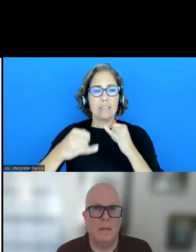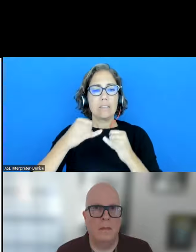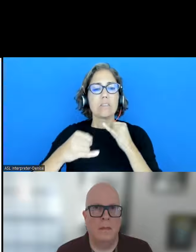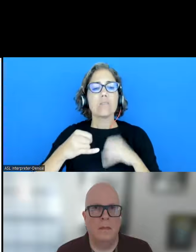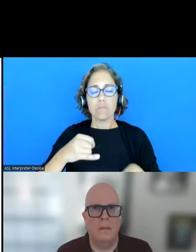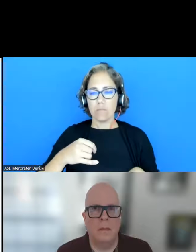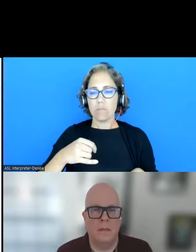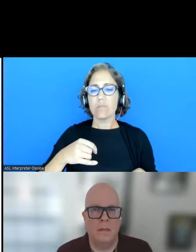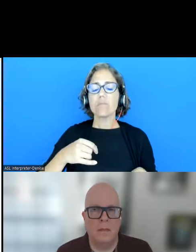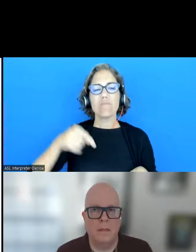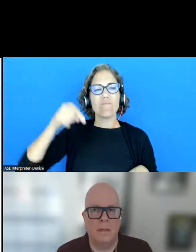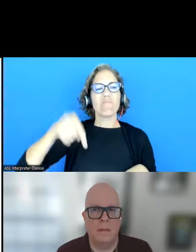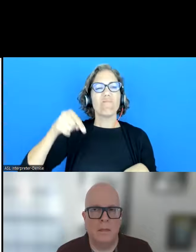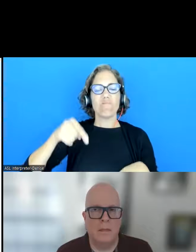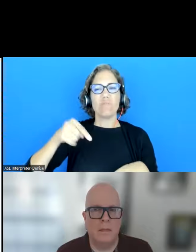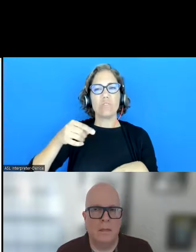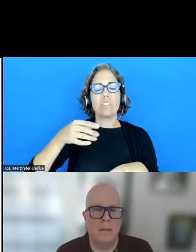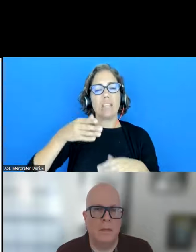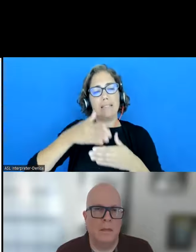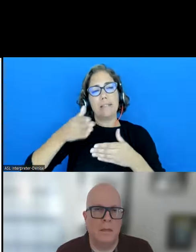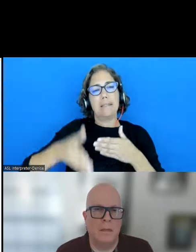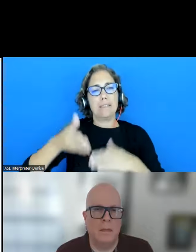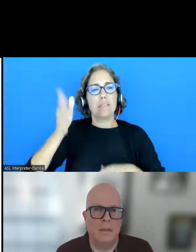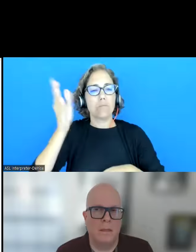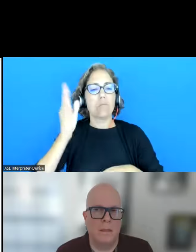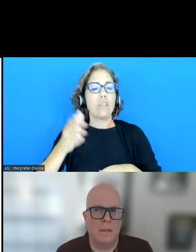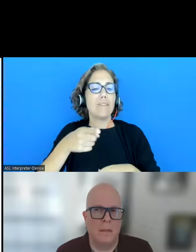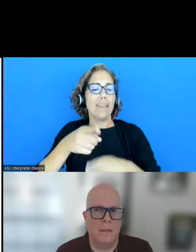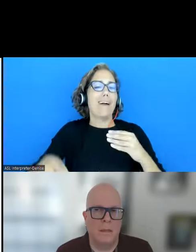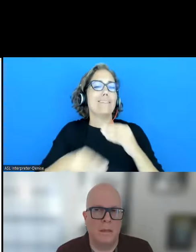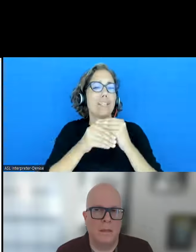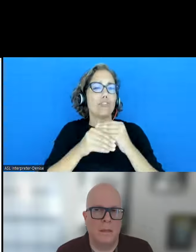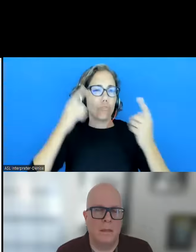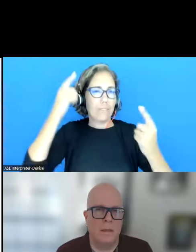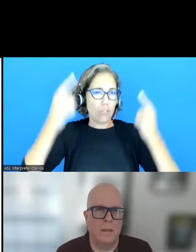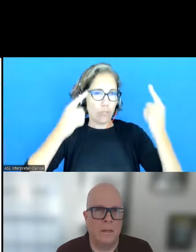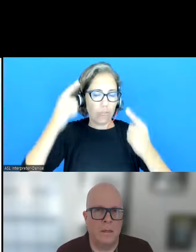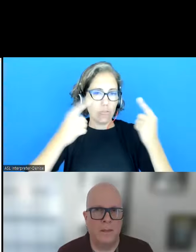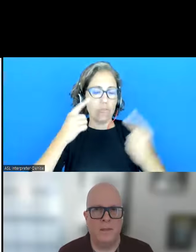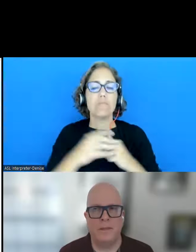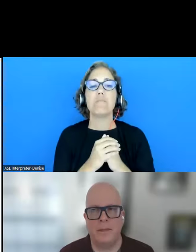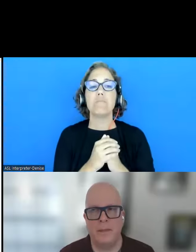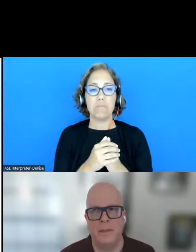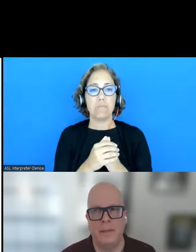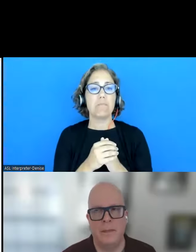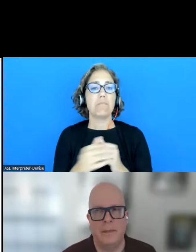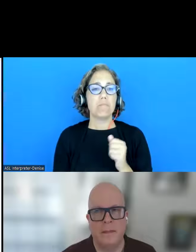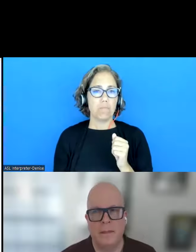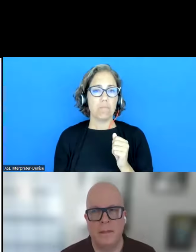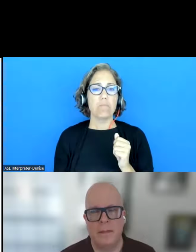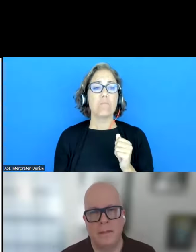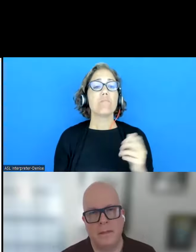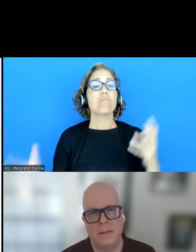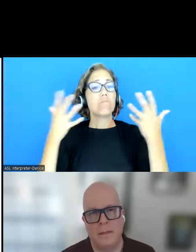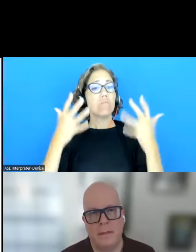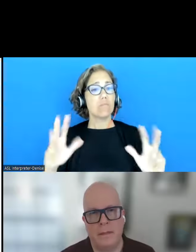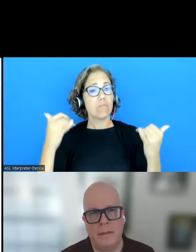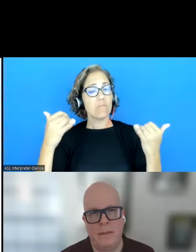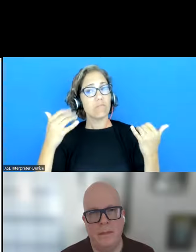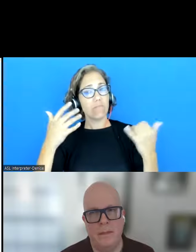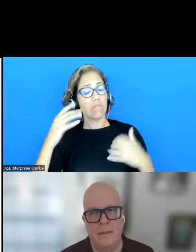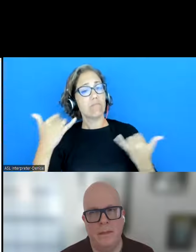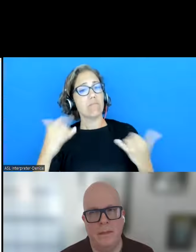session of the presentation, a few additional considerations. With that said, I would like to pass the ball to Jeff that